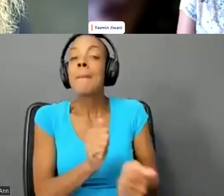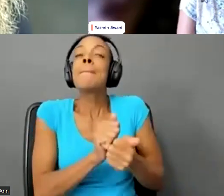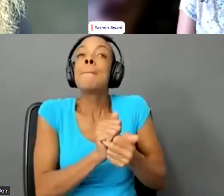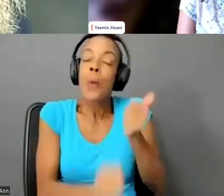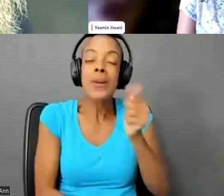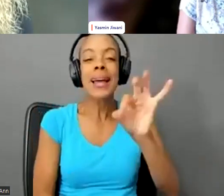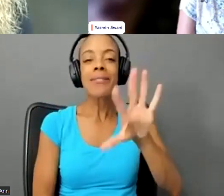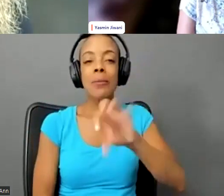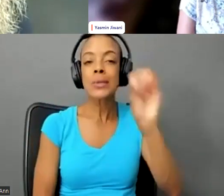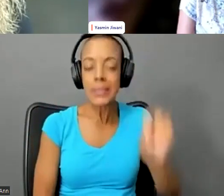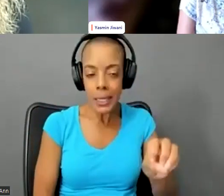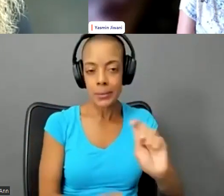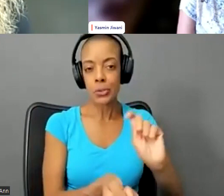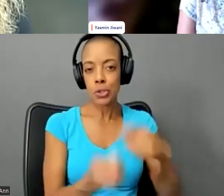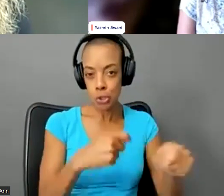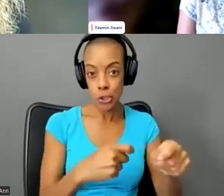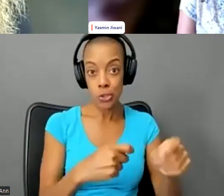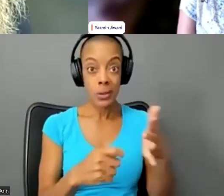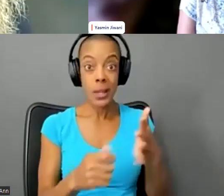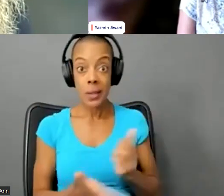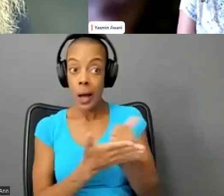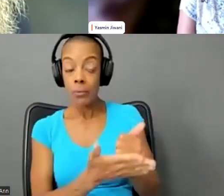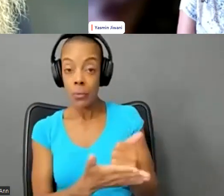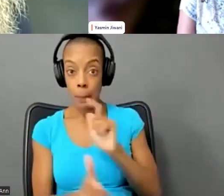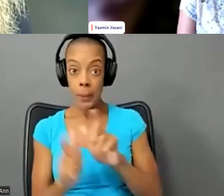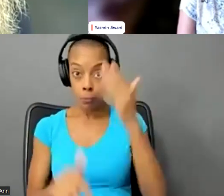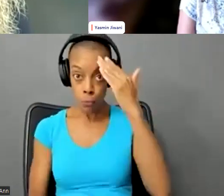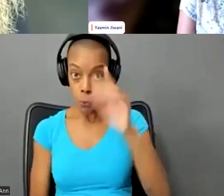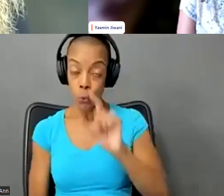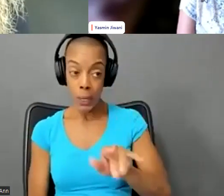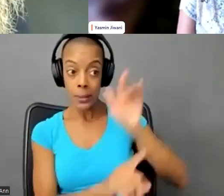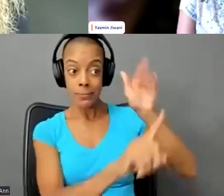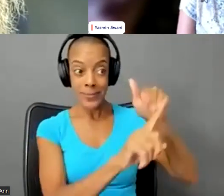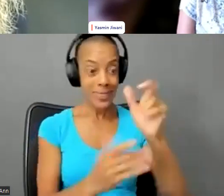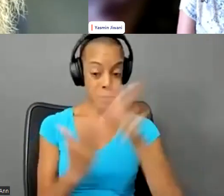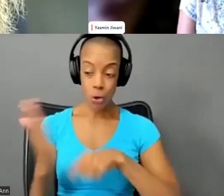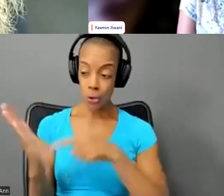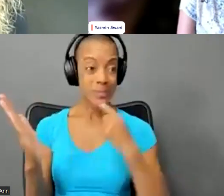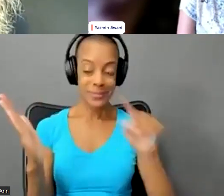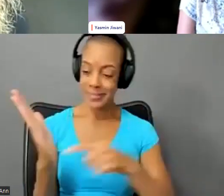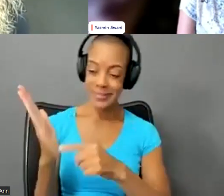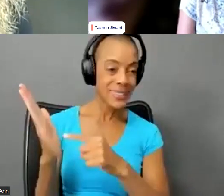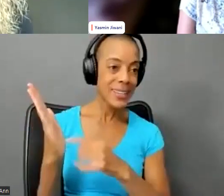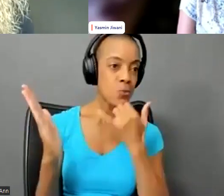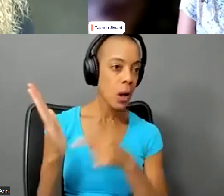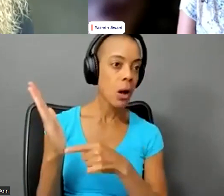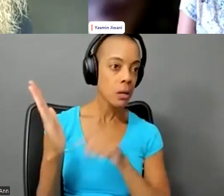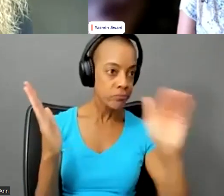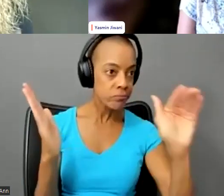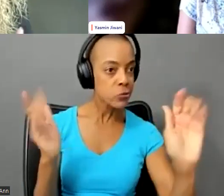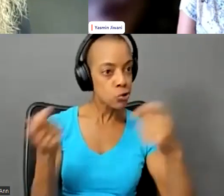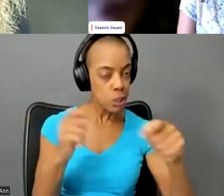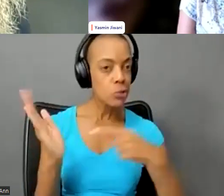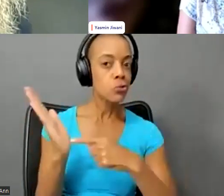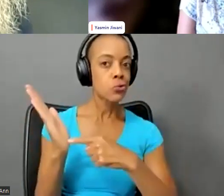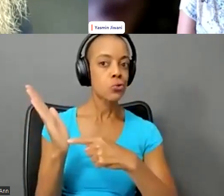which is helpful. And I don't know if folks know that, but again, you can, you know, reach out and say, this didn't land how I wanted it to, or